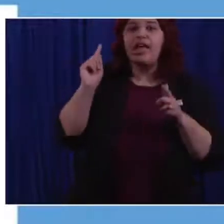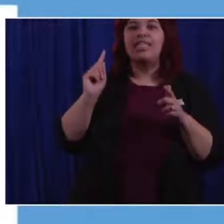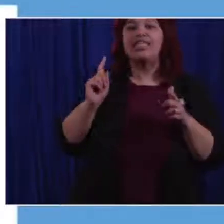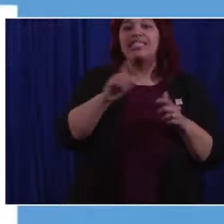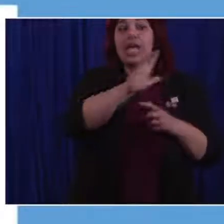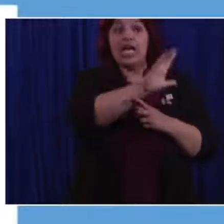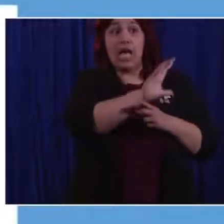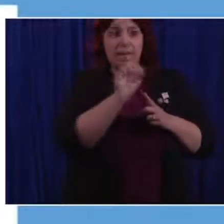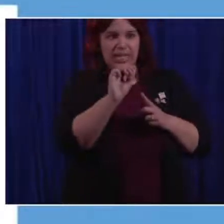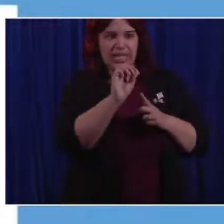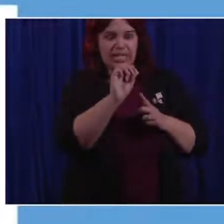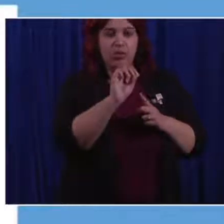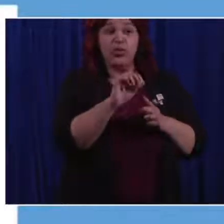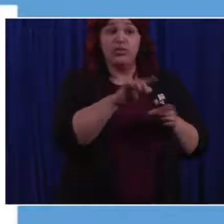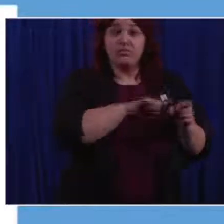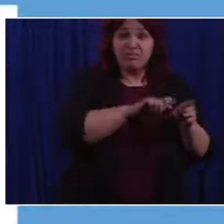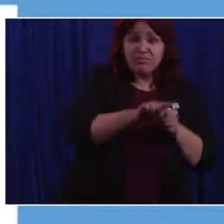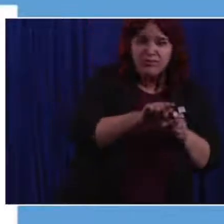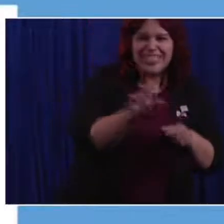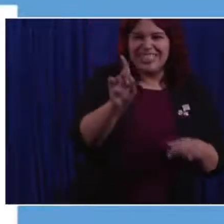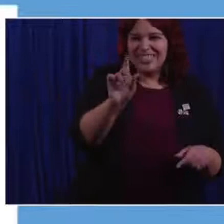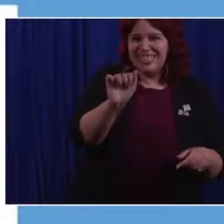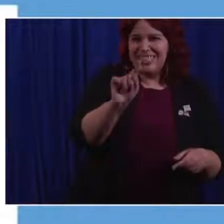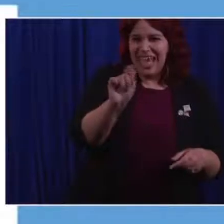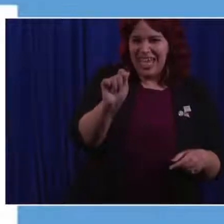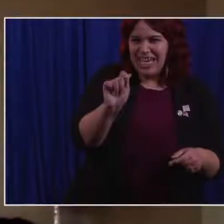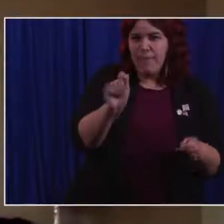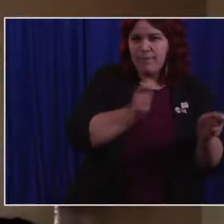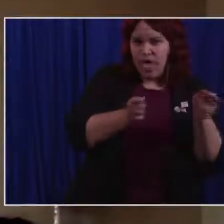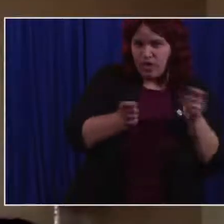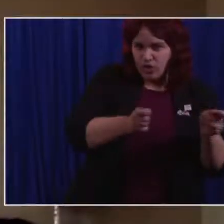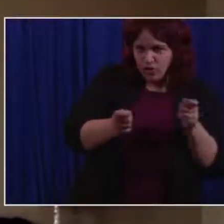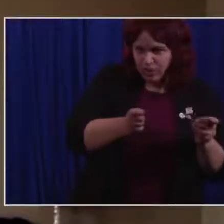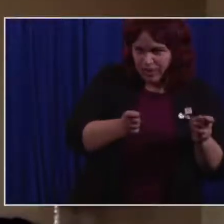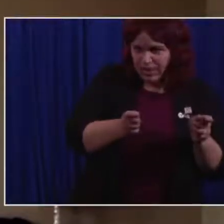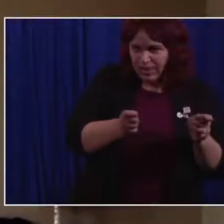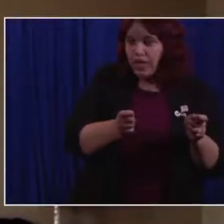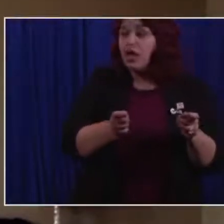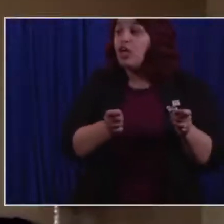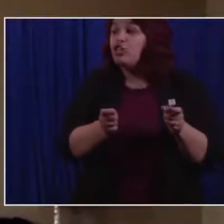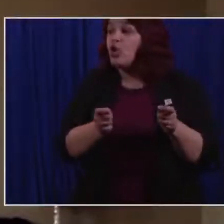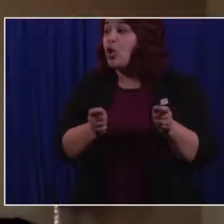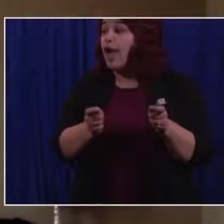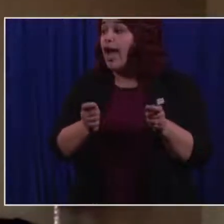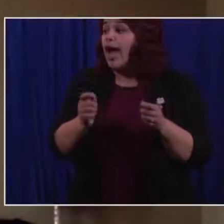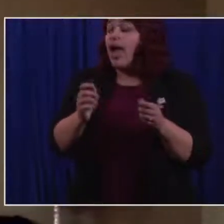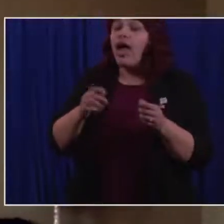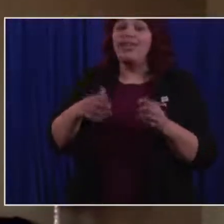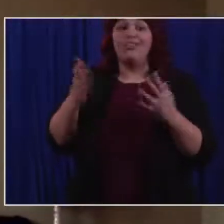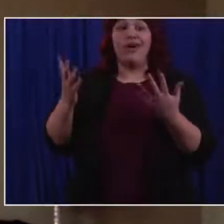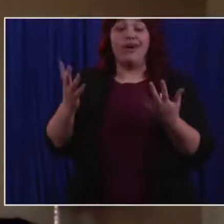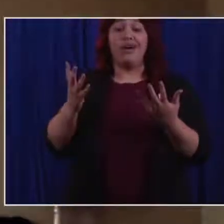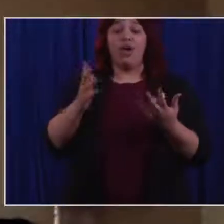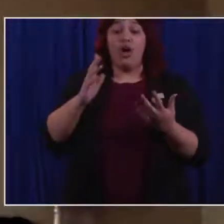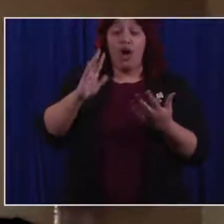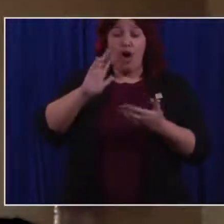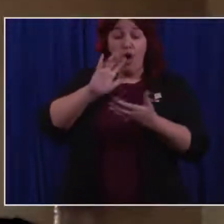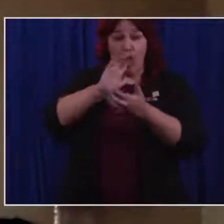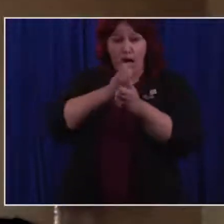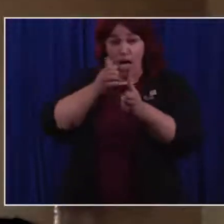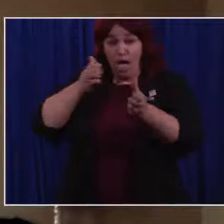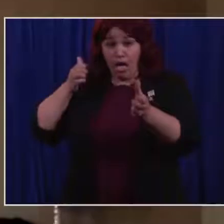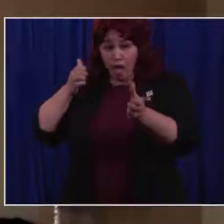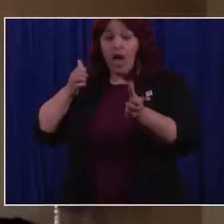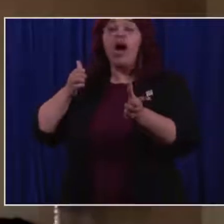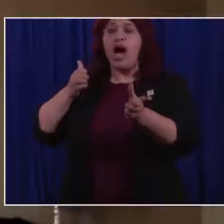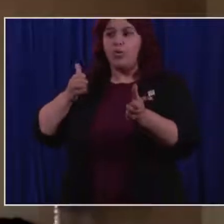us very strategically look at how we can segment those claims so that we can pull out the ones that are true